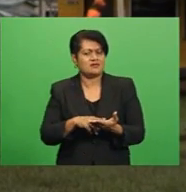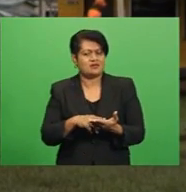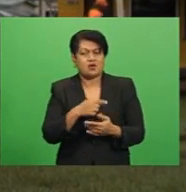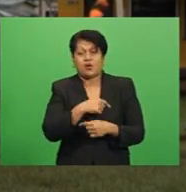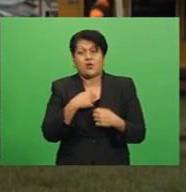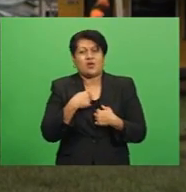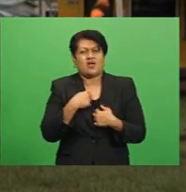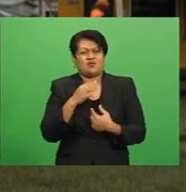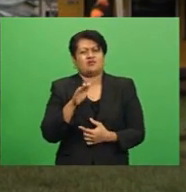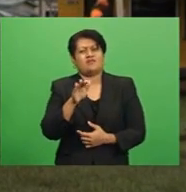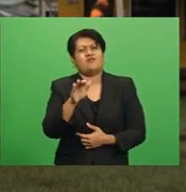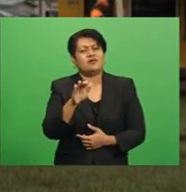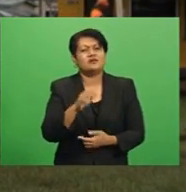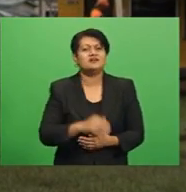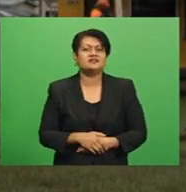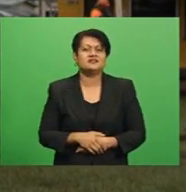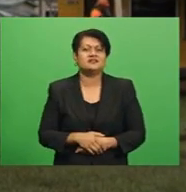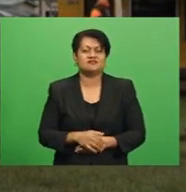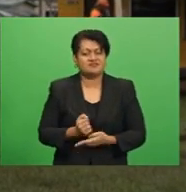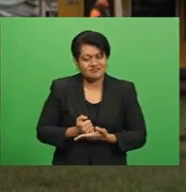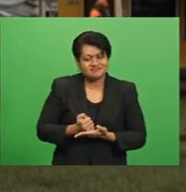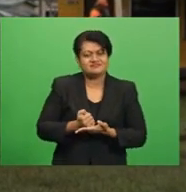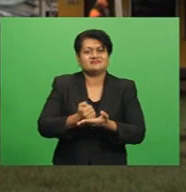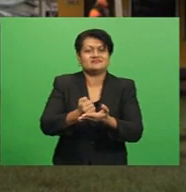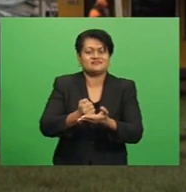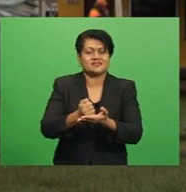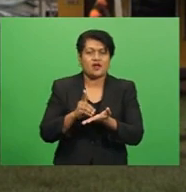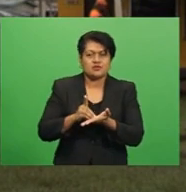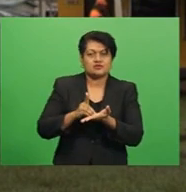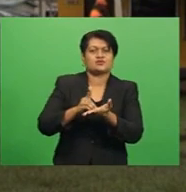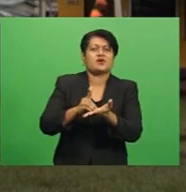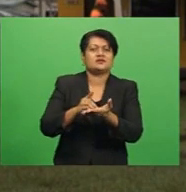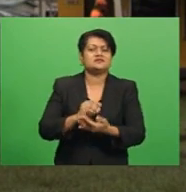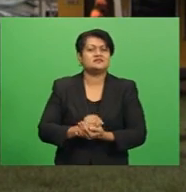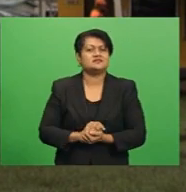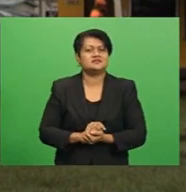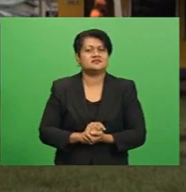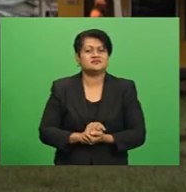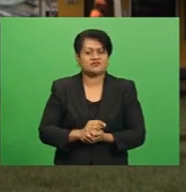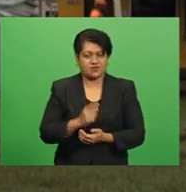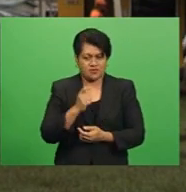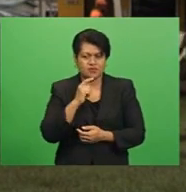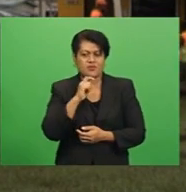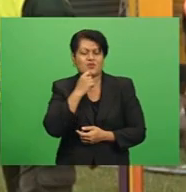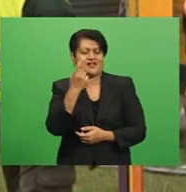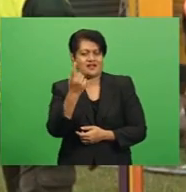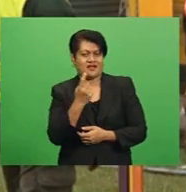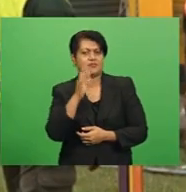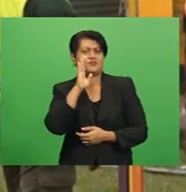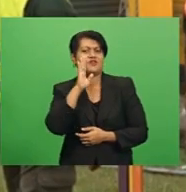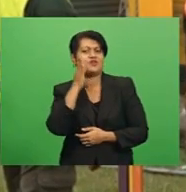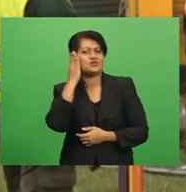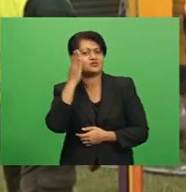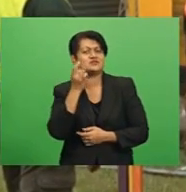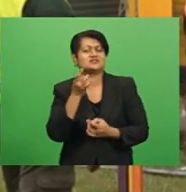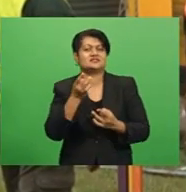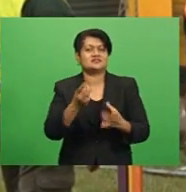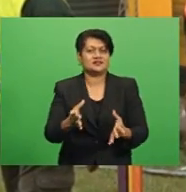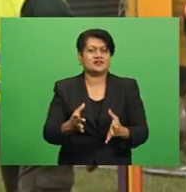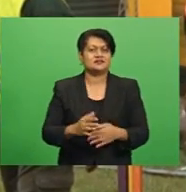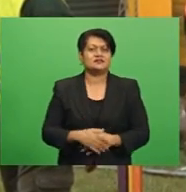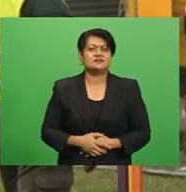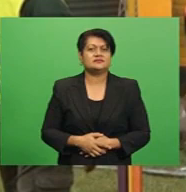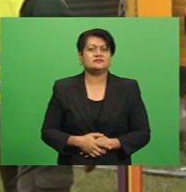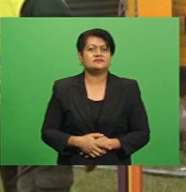forward for assistance, and donors will be coming before the school starts. The RMF